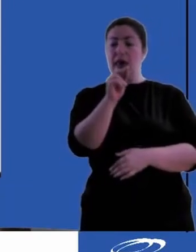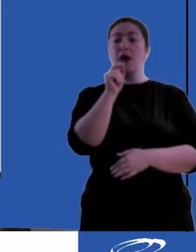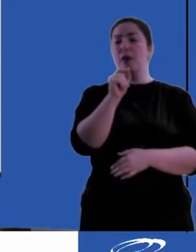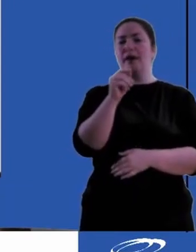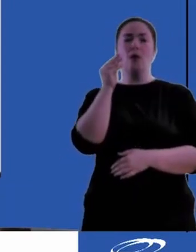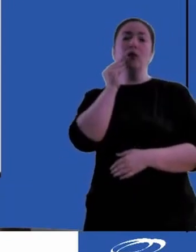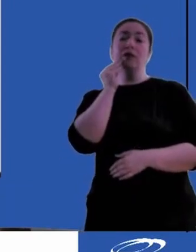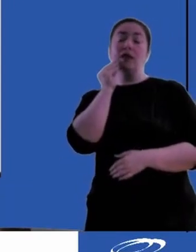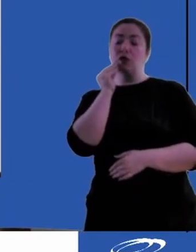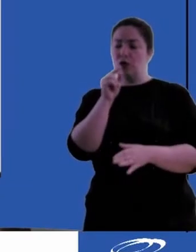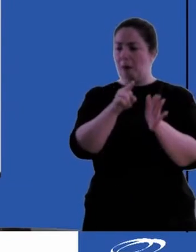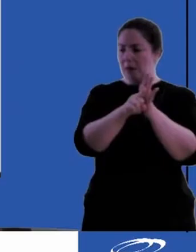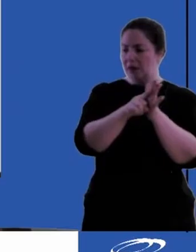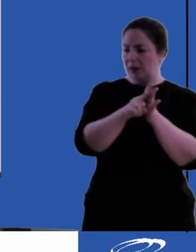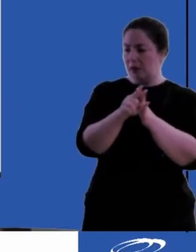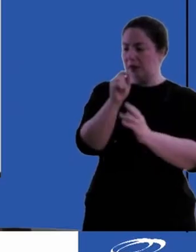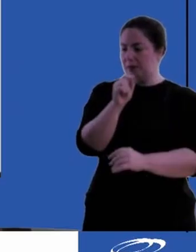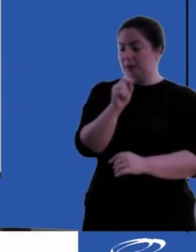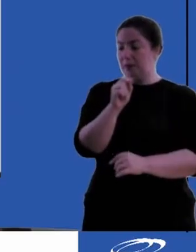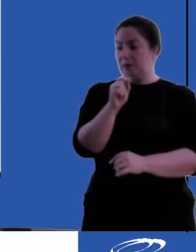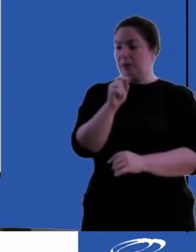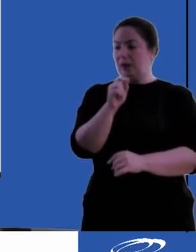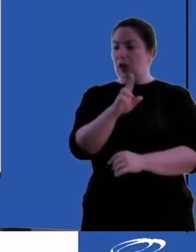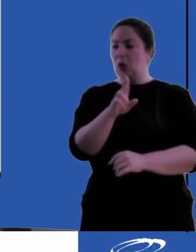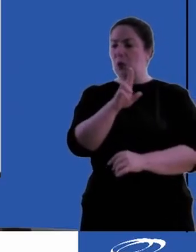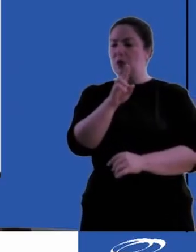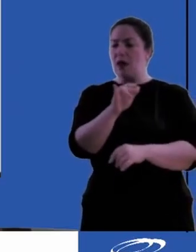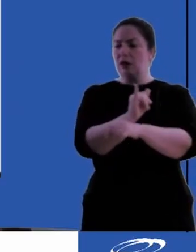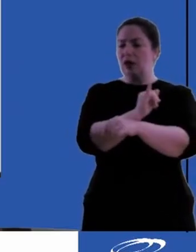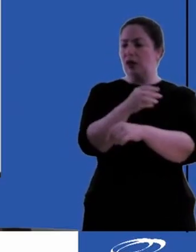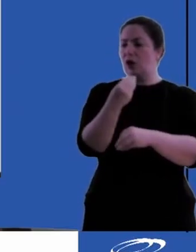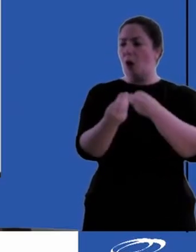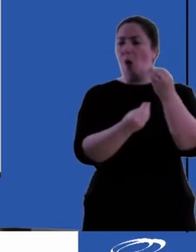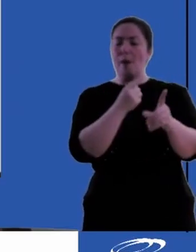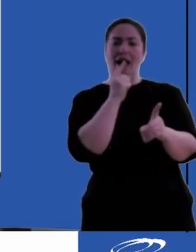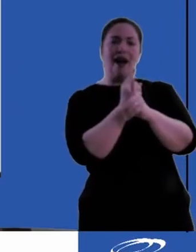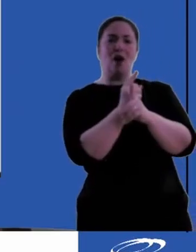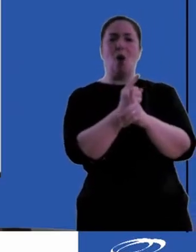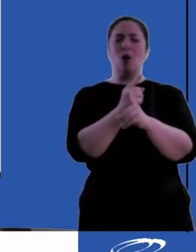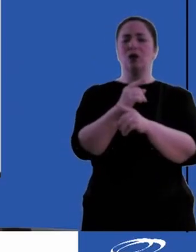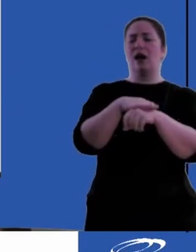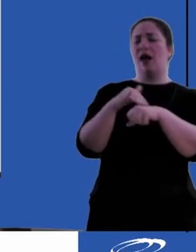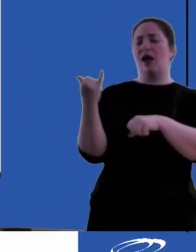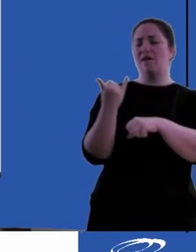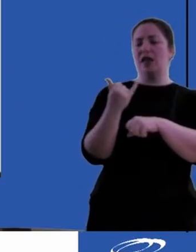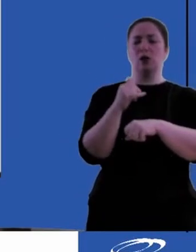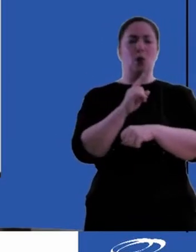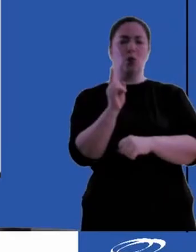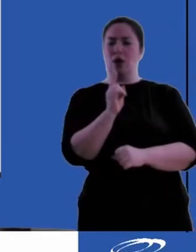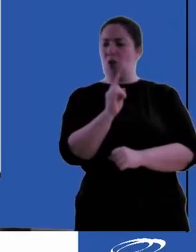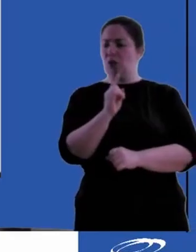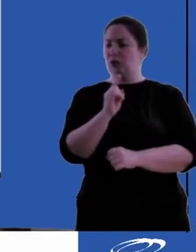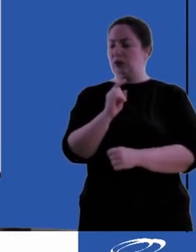many years ago, we really thought about how can we come up with an ideal specimen in